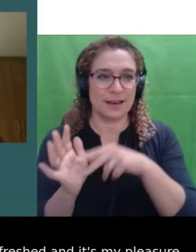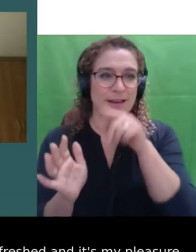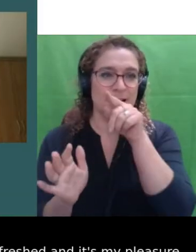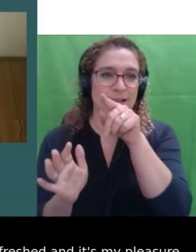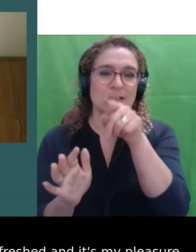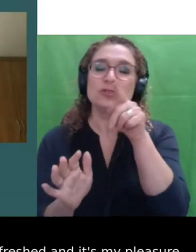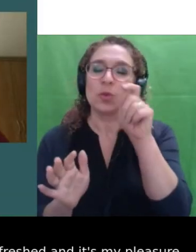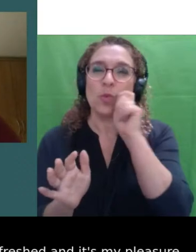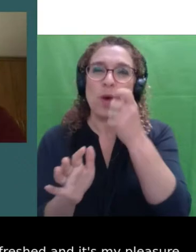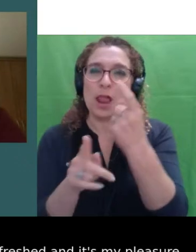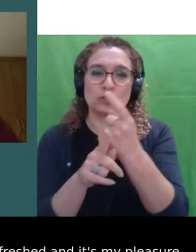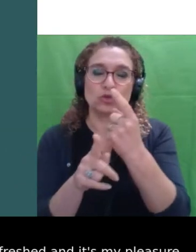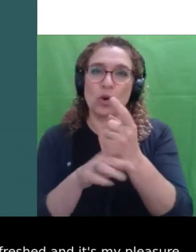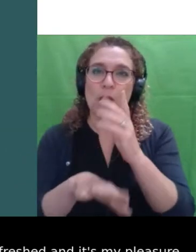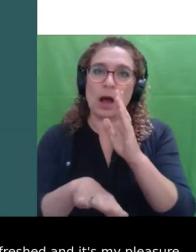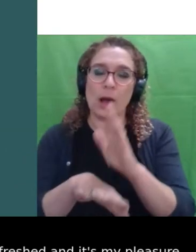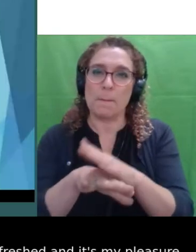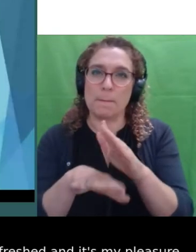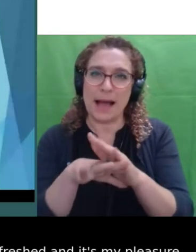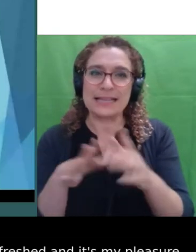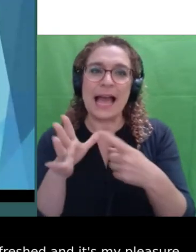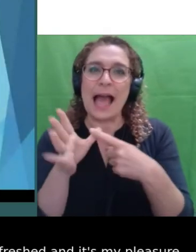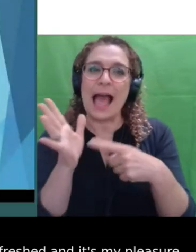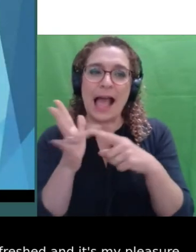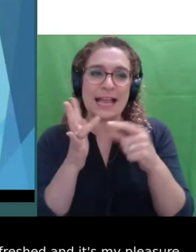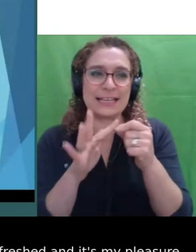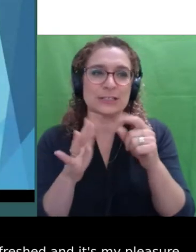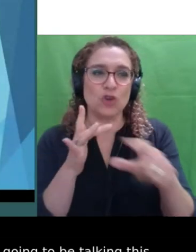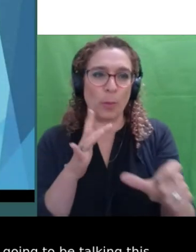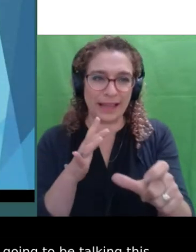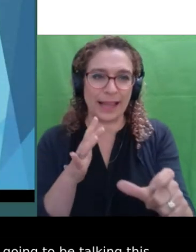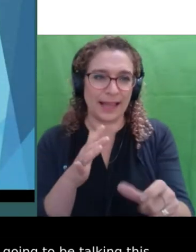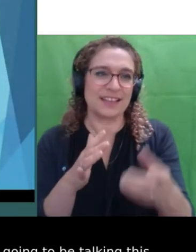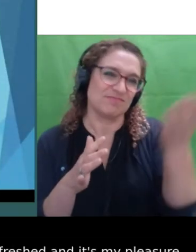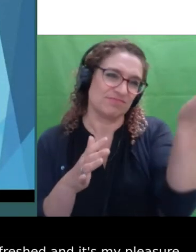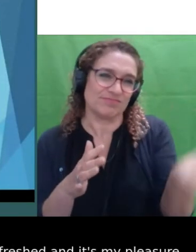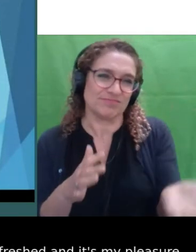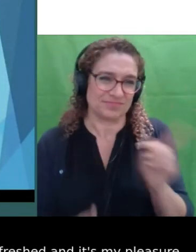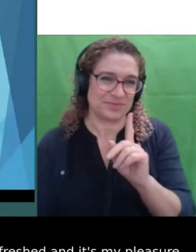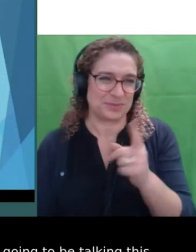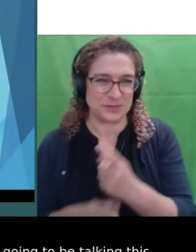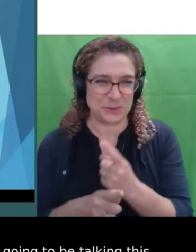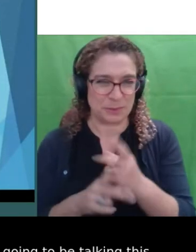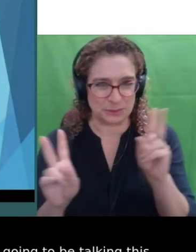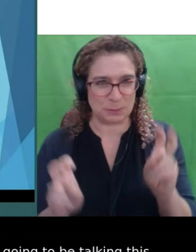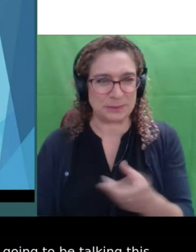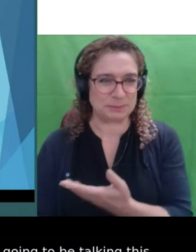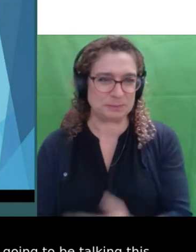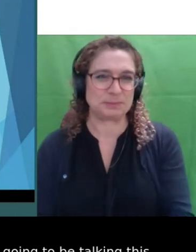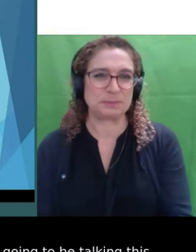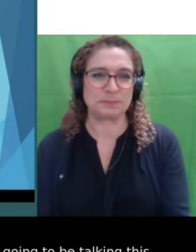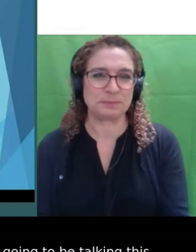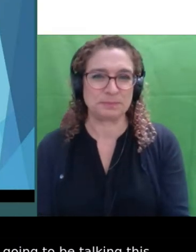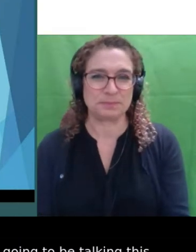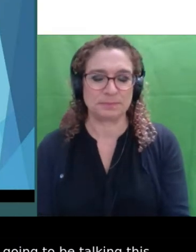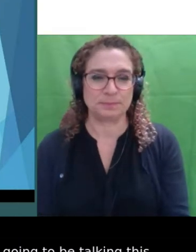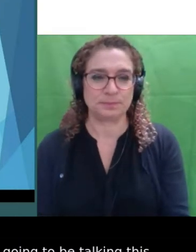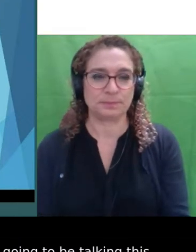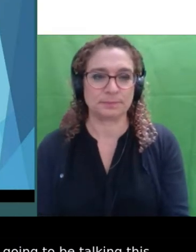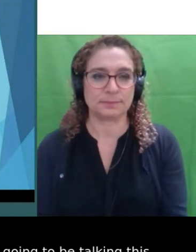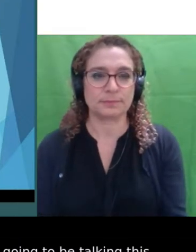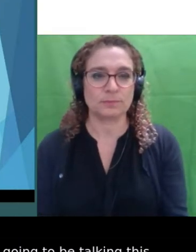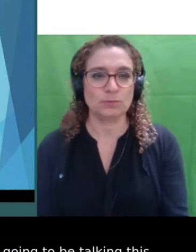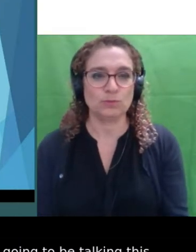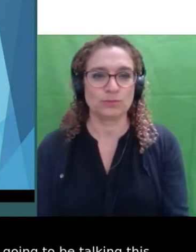atopic dermatitis and chronic spontaneous urticaria welcome julie thank you very much holly for your